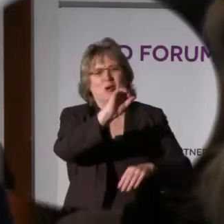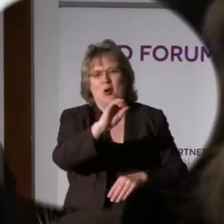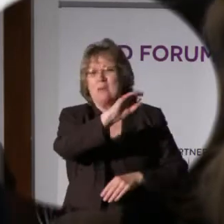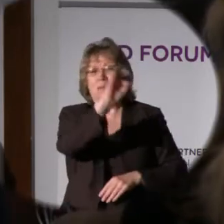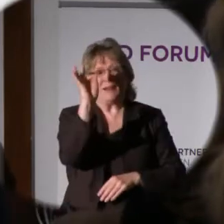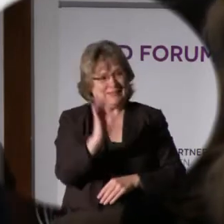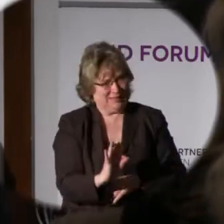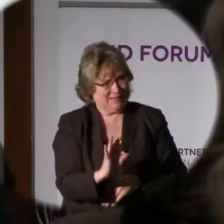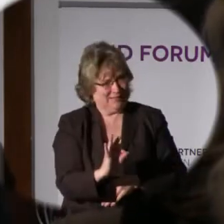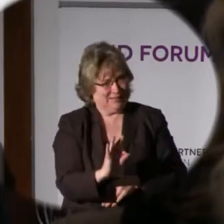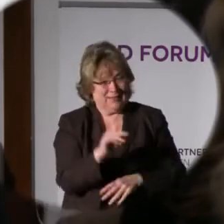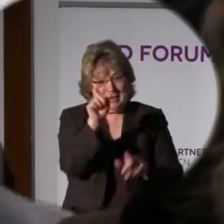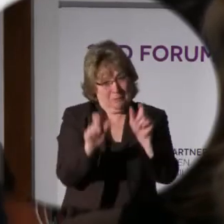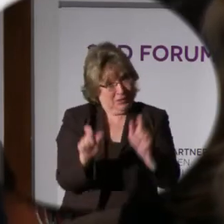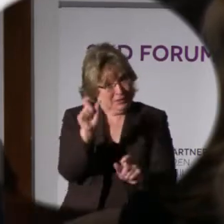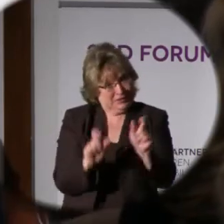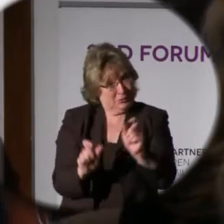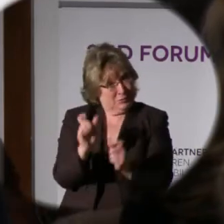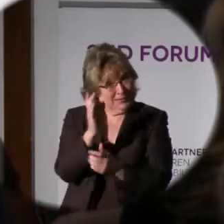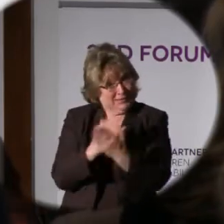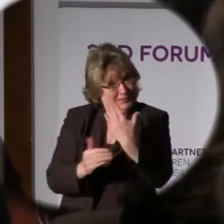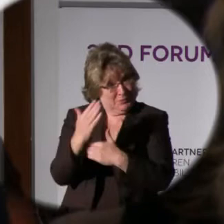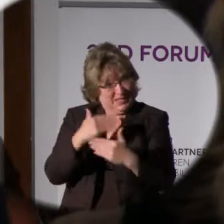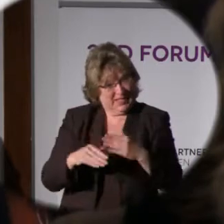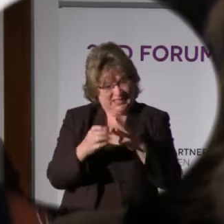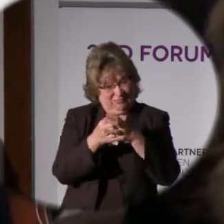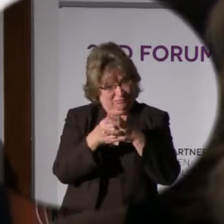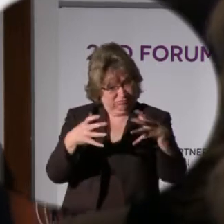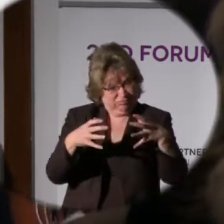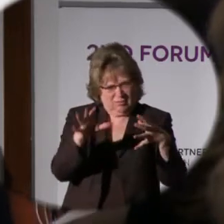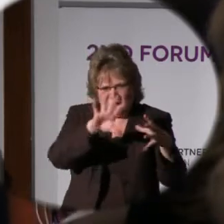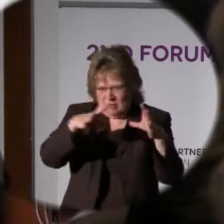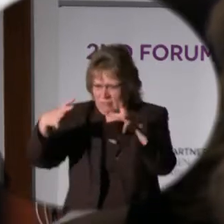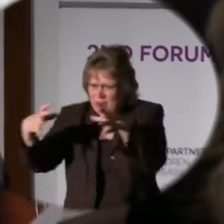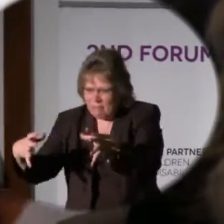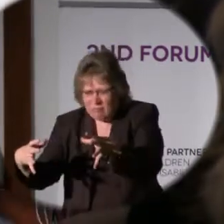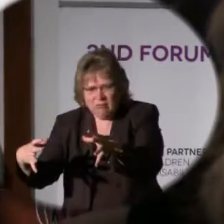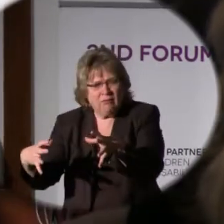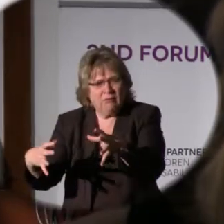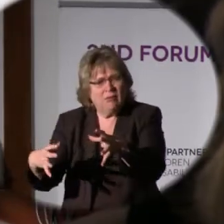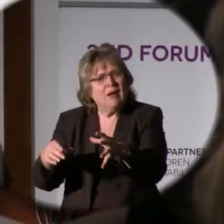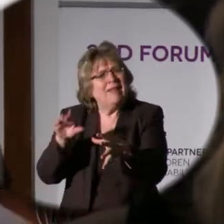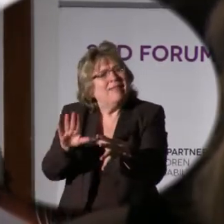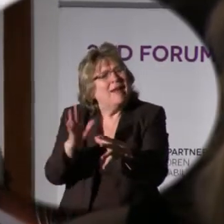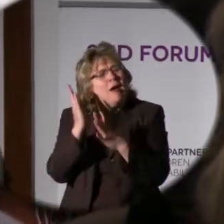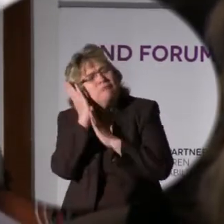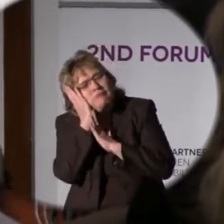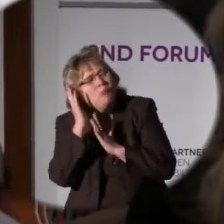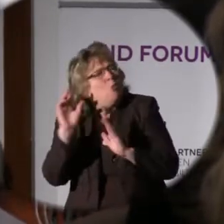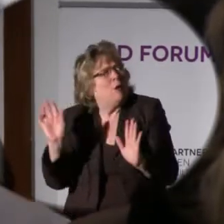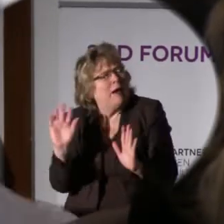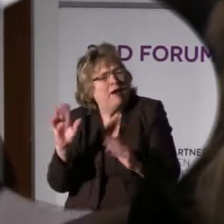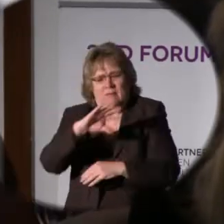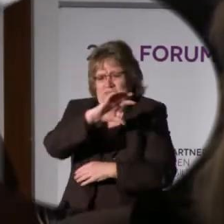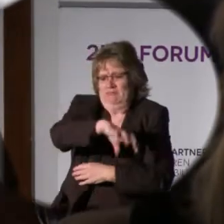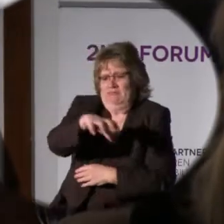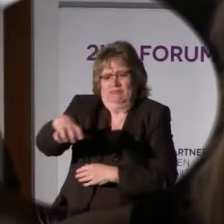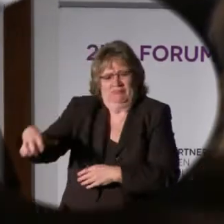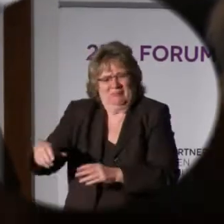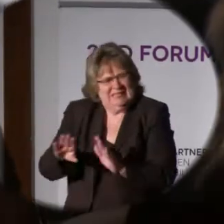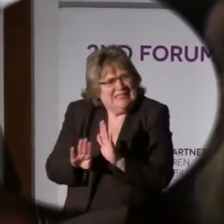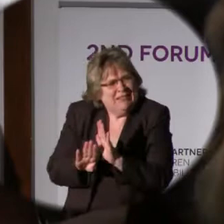disabilities come from developing countries, such as Malawi. I am coming from a